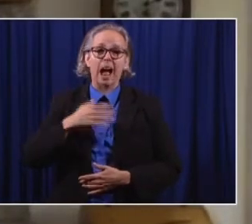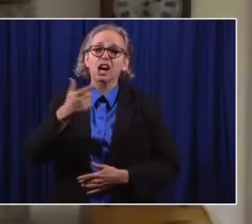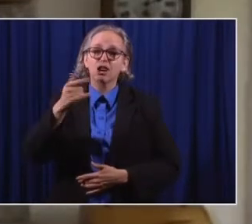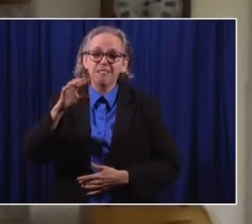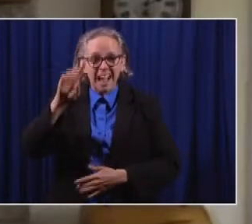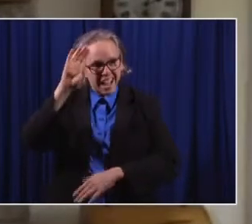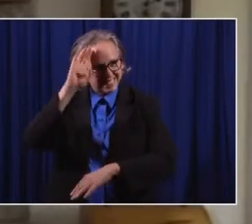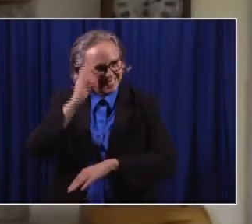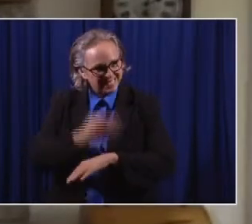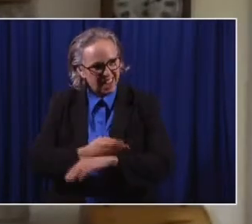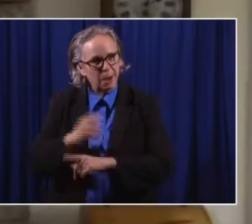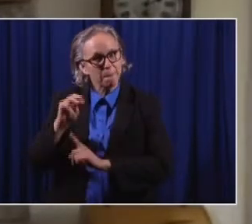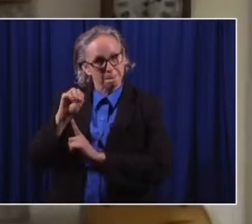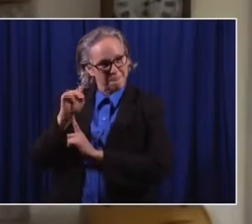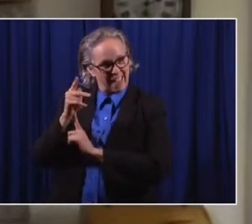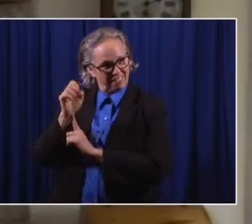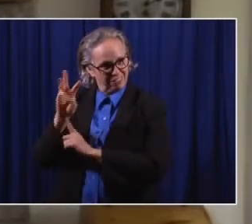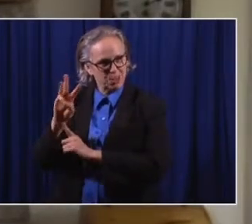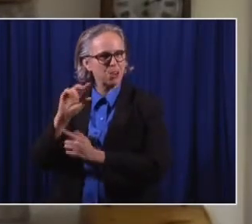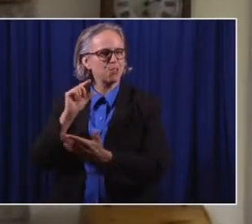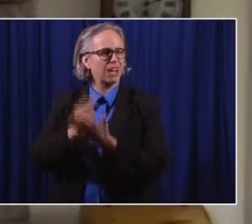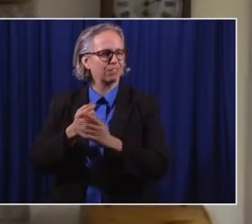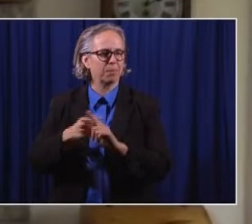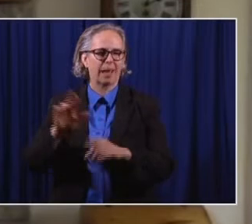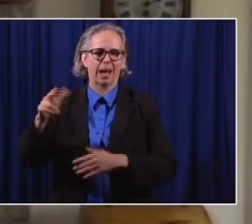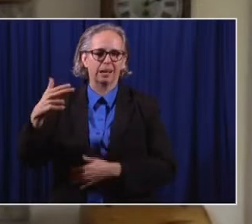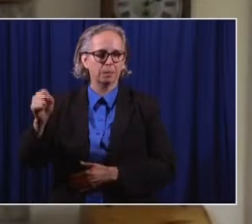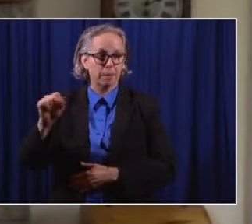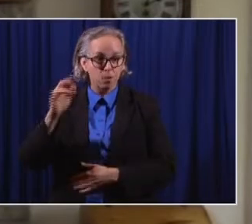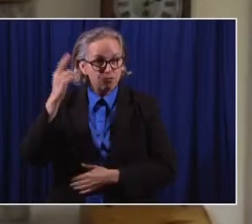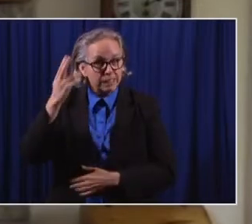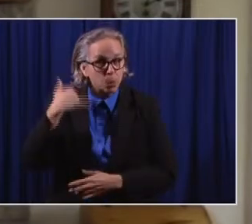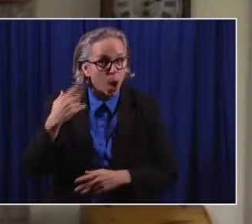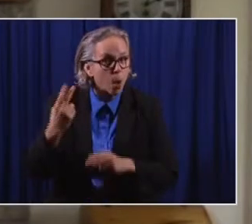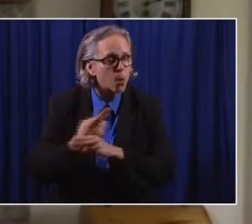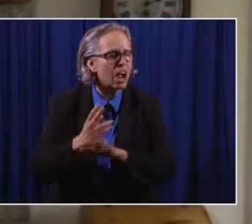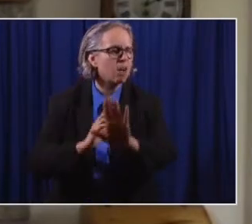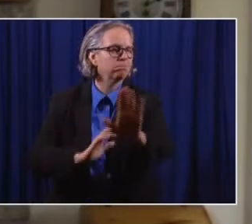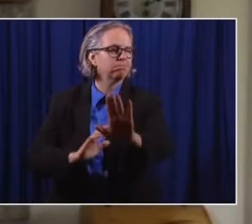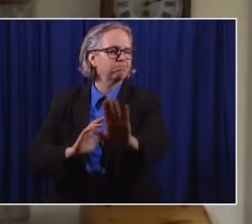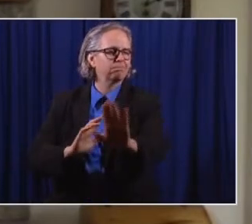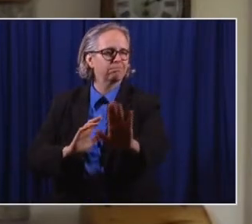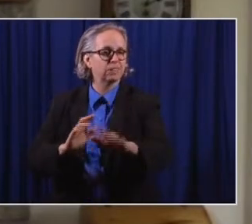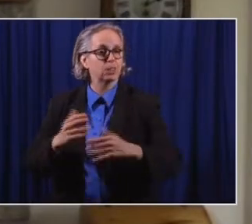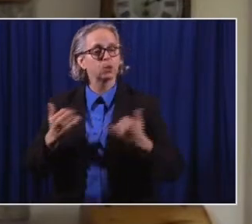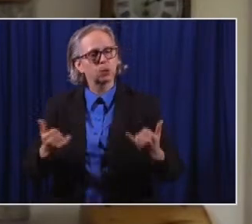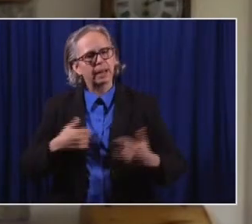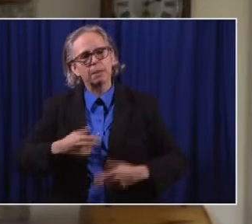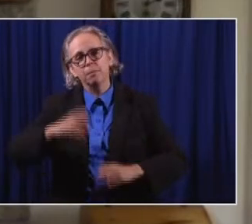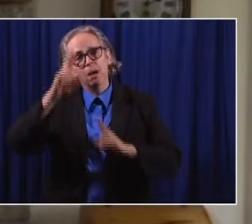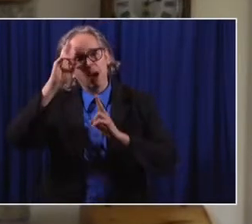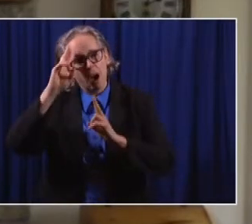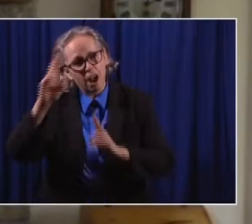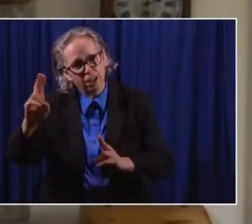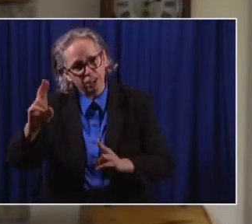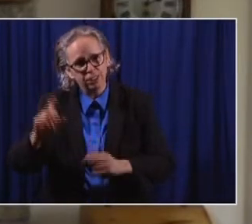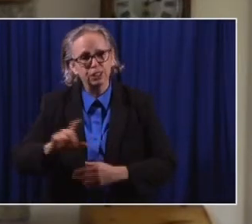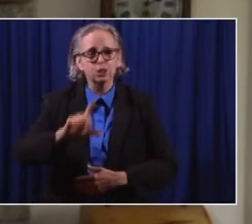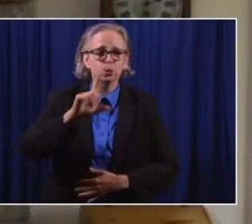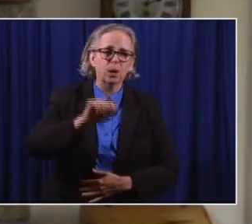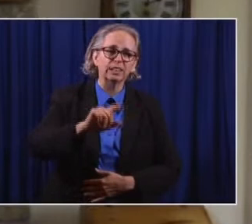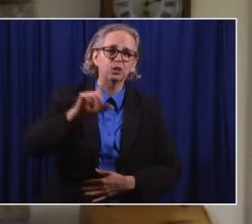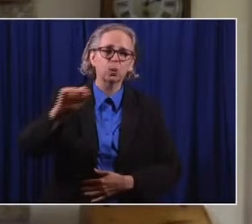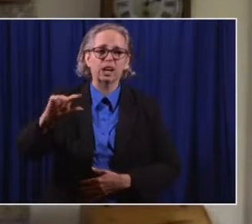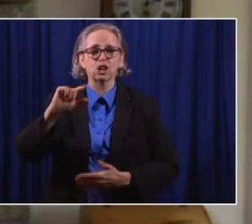today. I'm wearing a Moeller High School tie in honor of 2020 Moeller graduate Michael